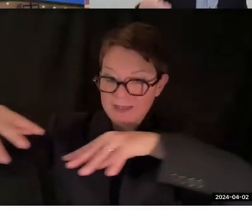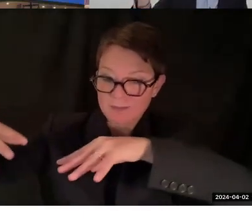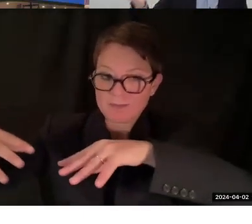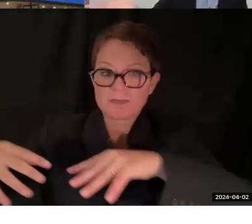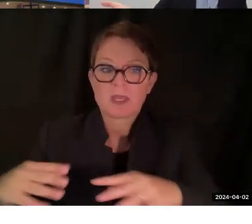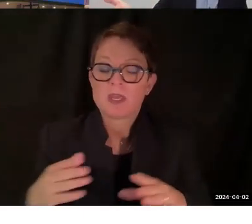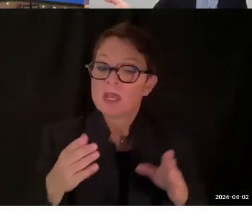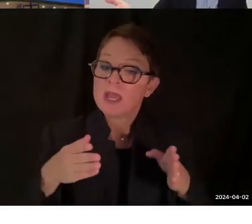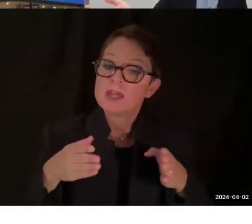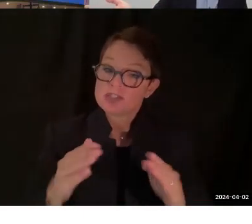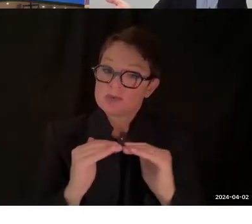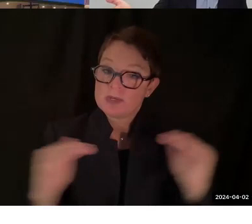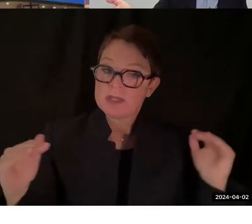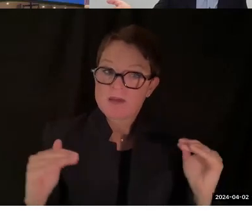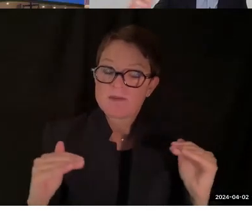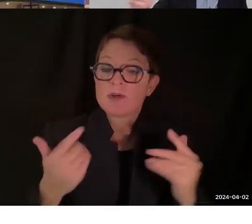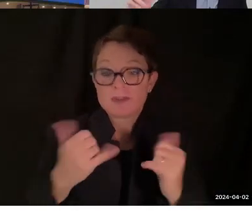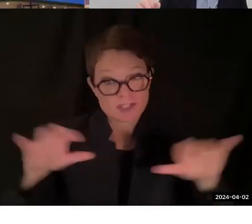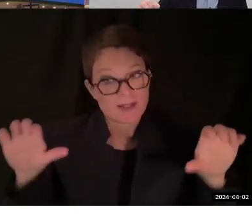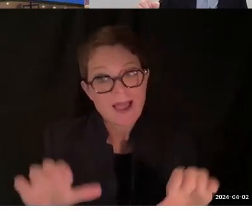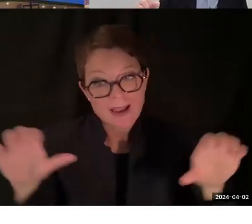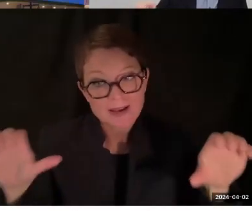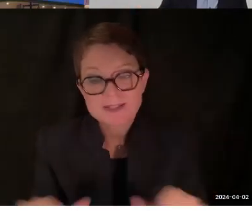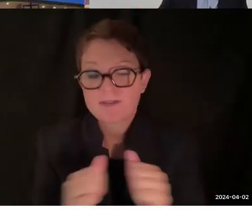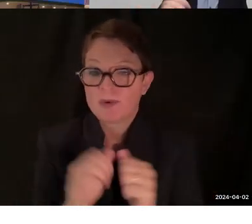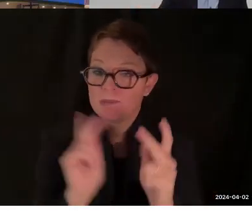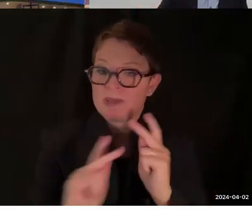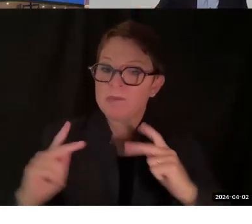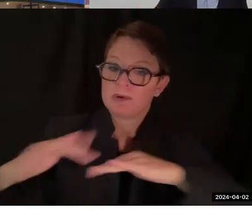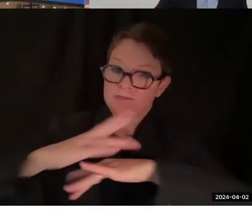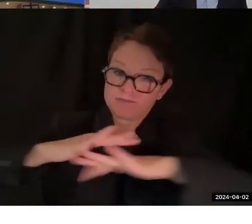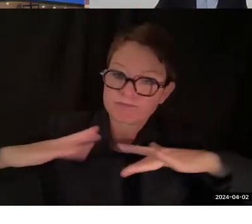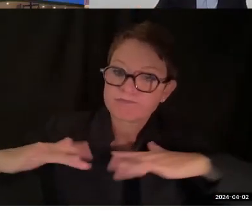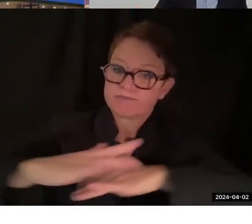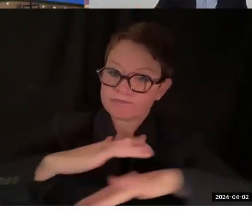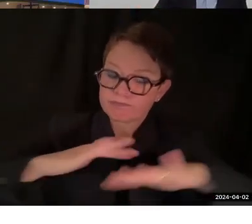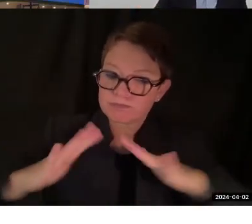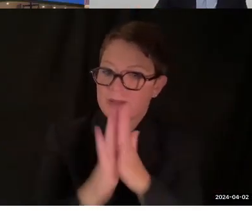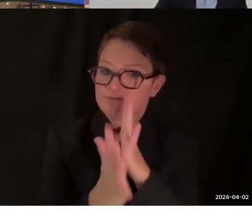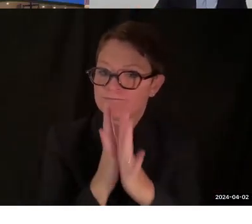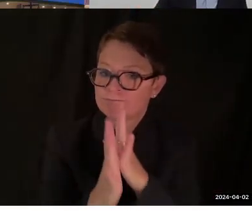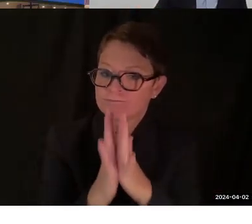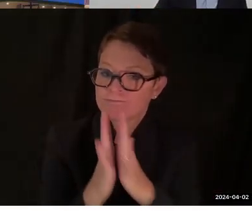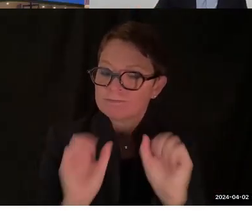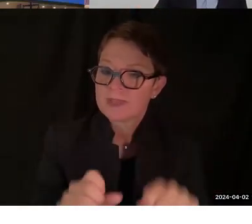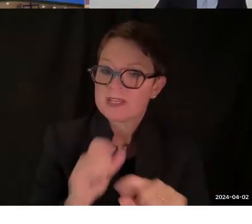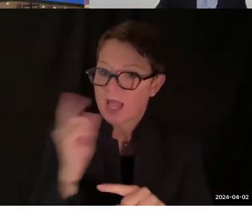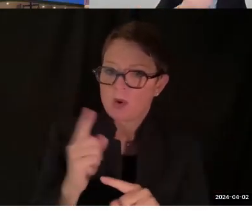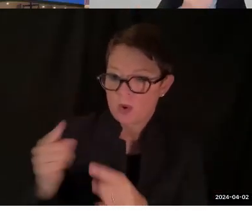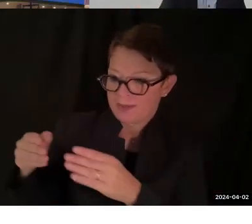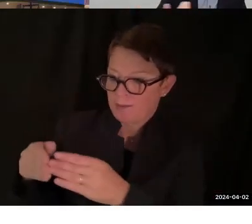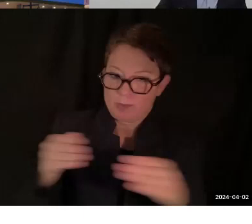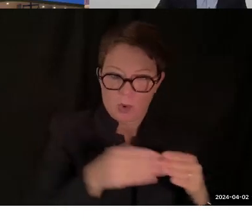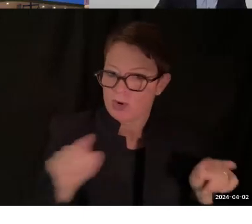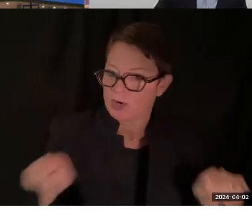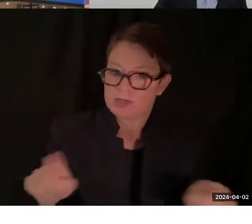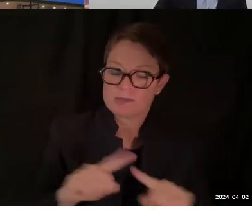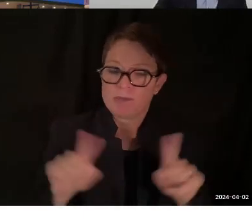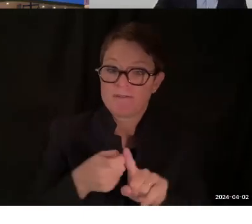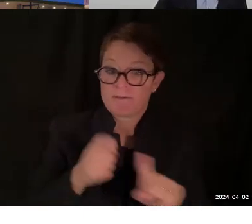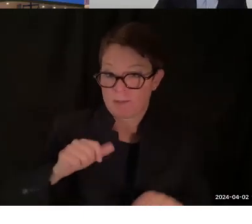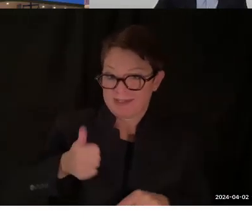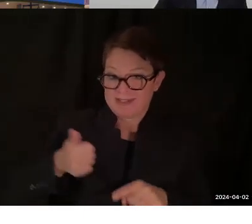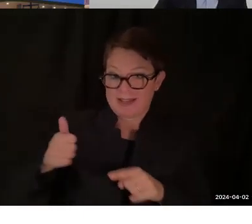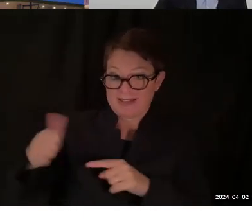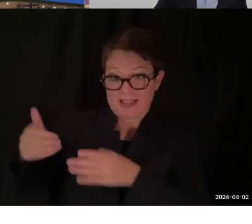level, these areas are still active with the pedestrian circulation, not just at the points that I just mentioned, but also off of 10th